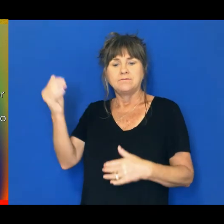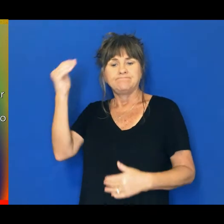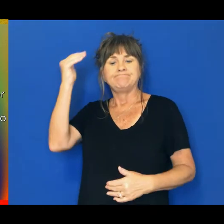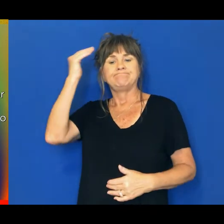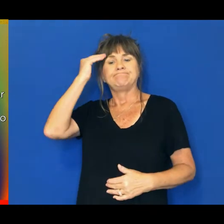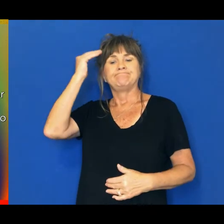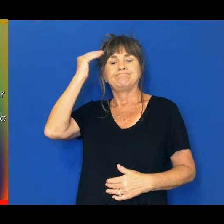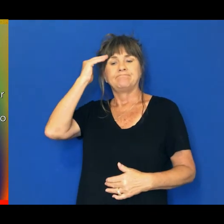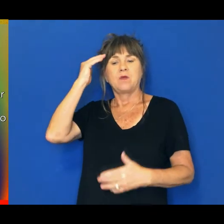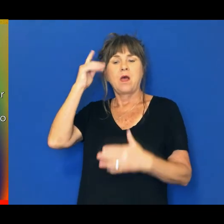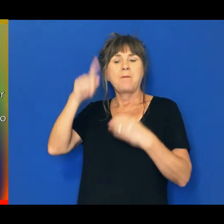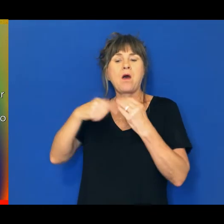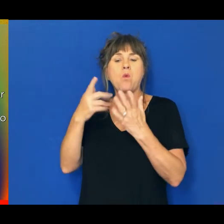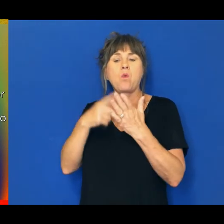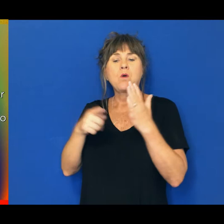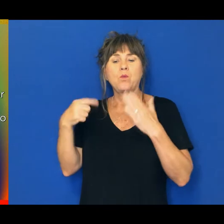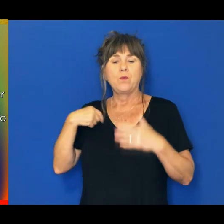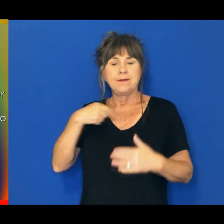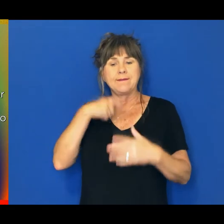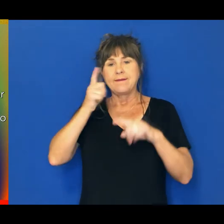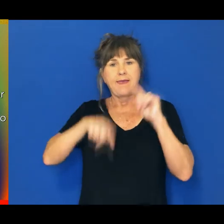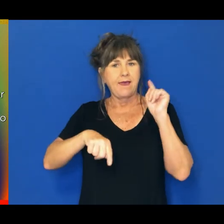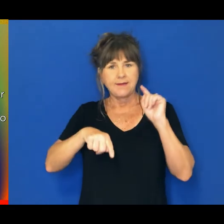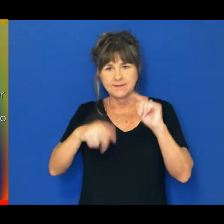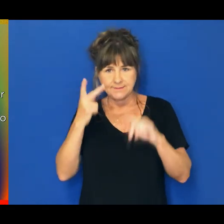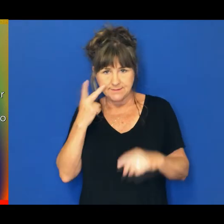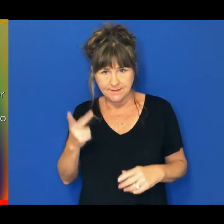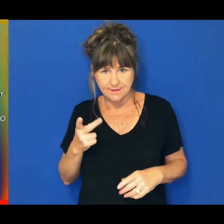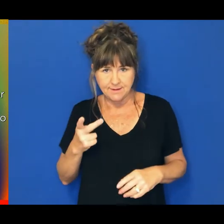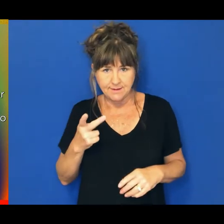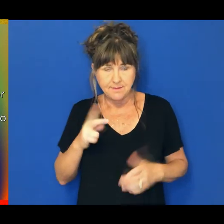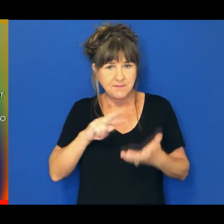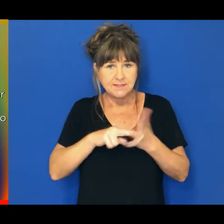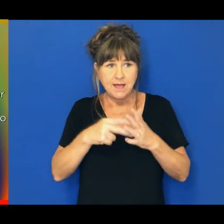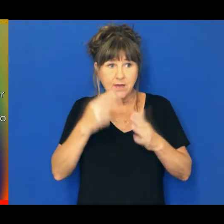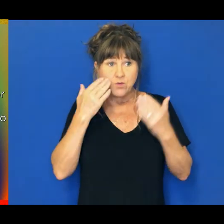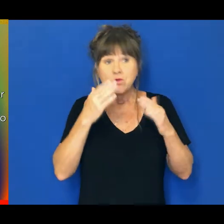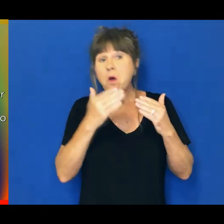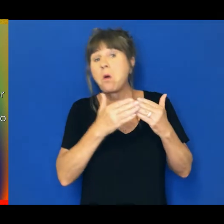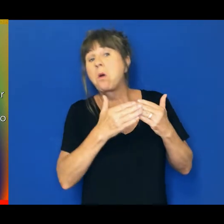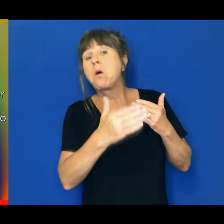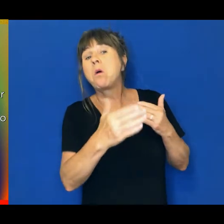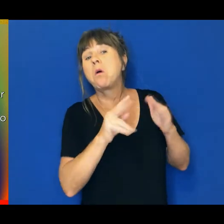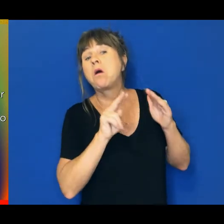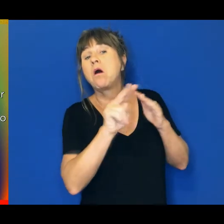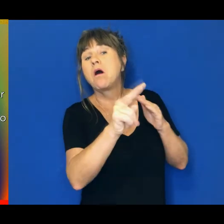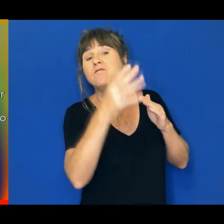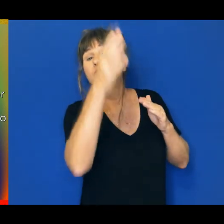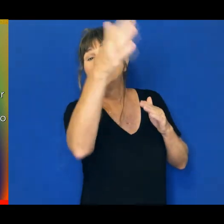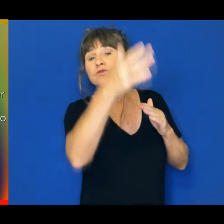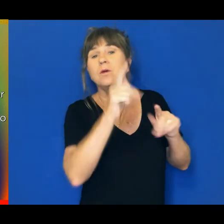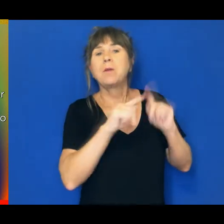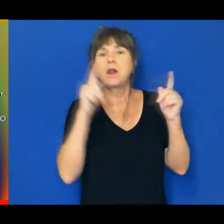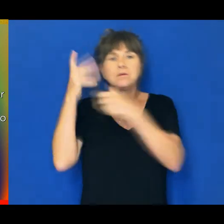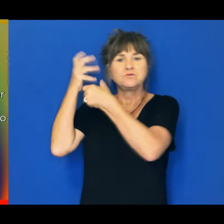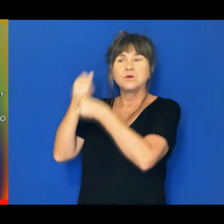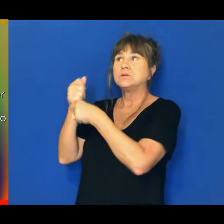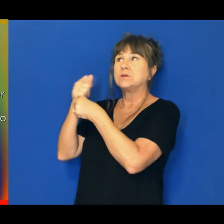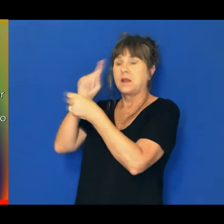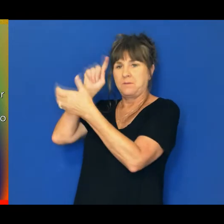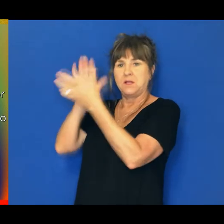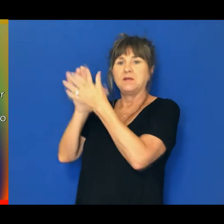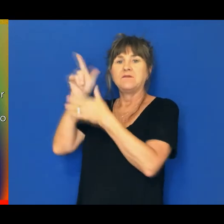see. I can't see it, but I'm believing by faith God for it. That's what the